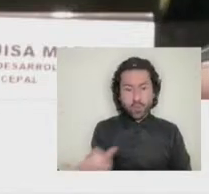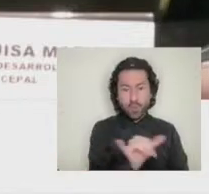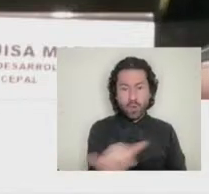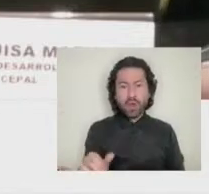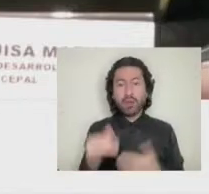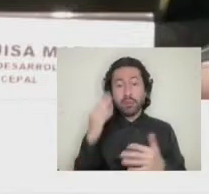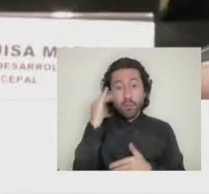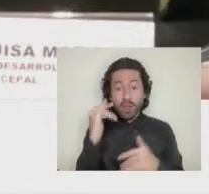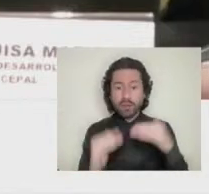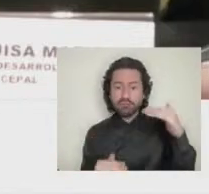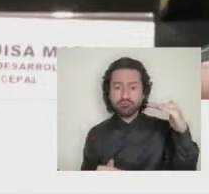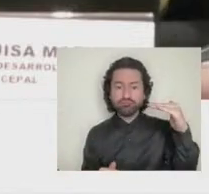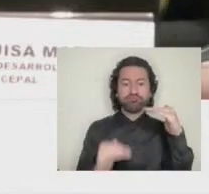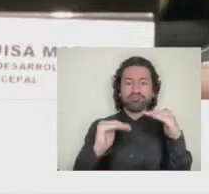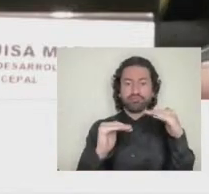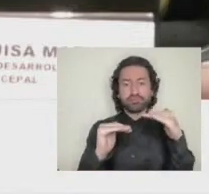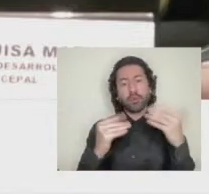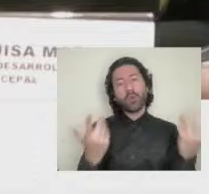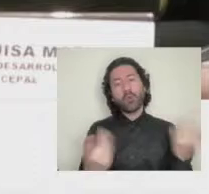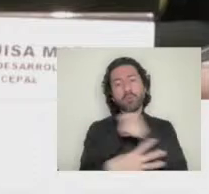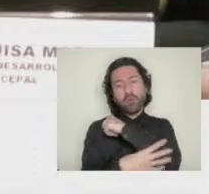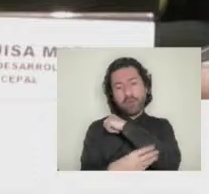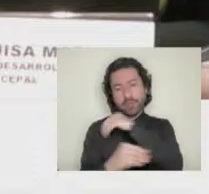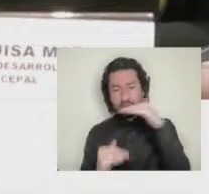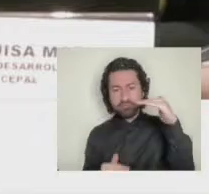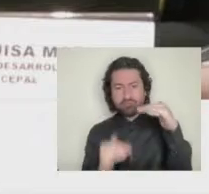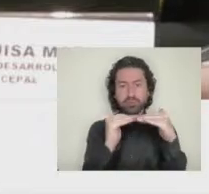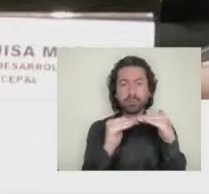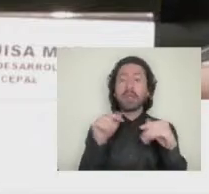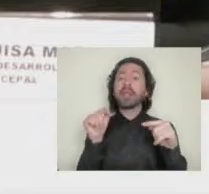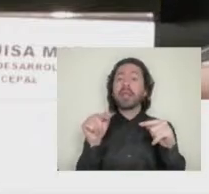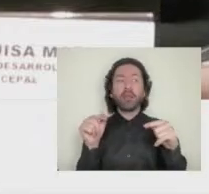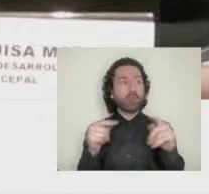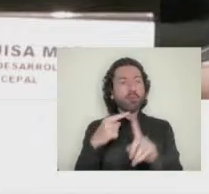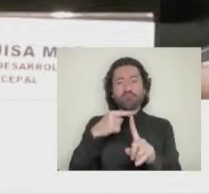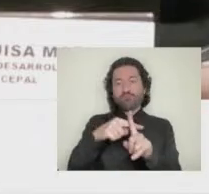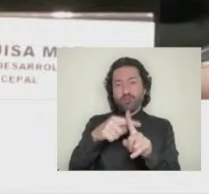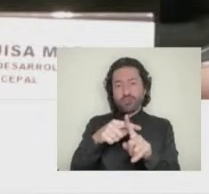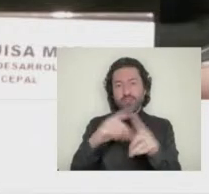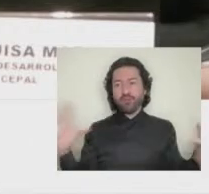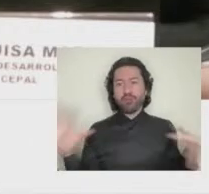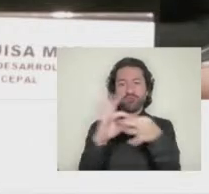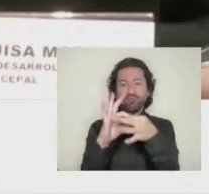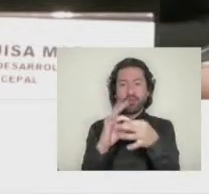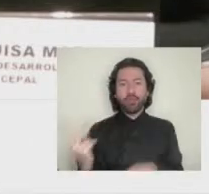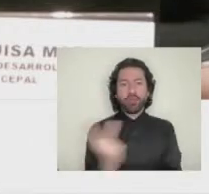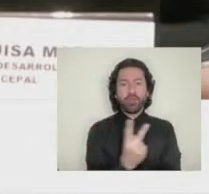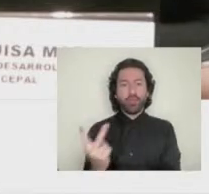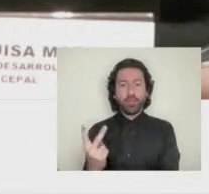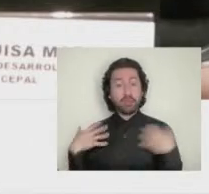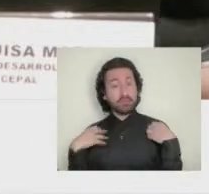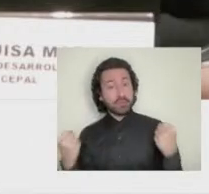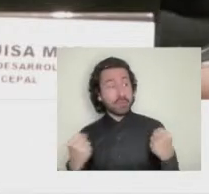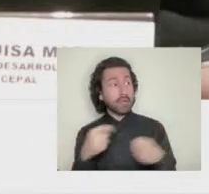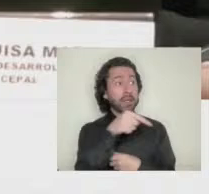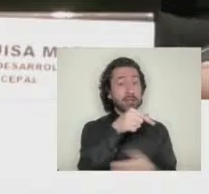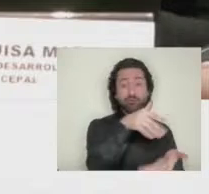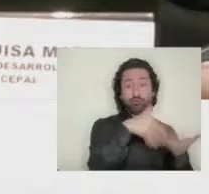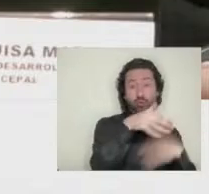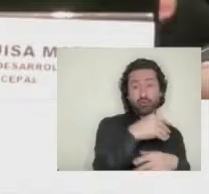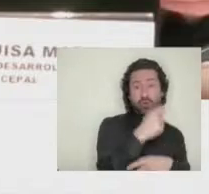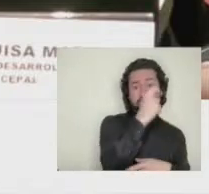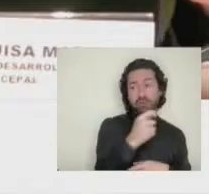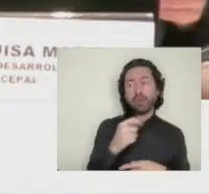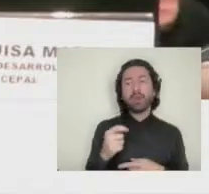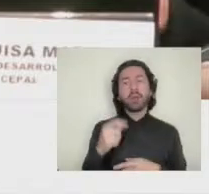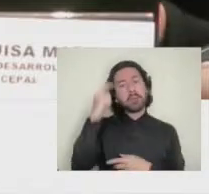the reduction of social inequality and poverty, and thus we generate a virtuous cycle between both that we believe